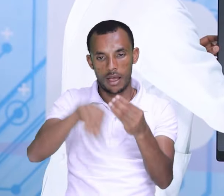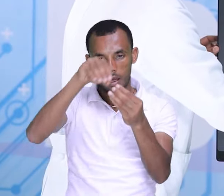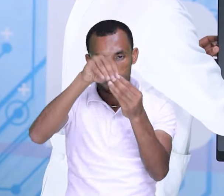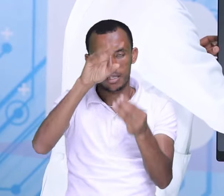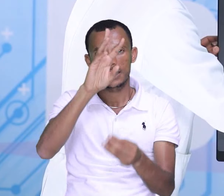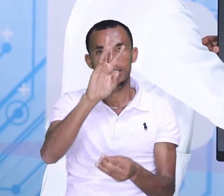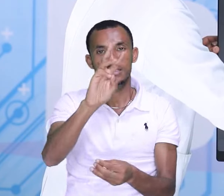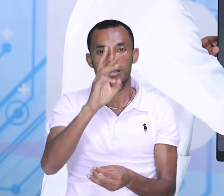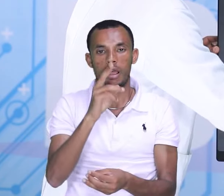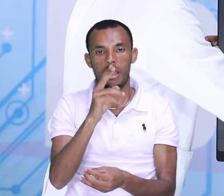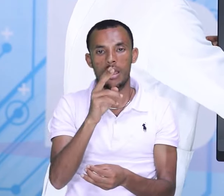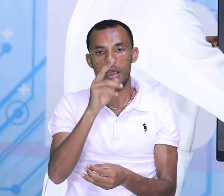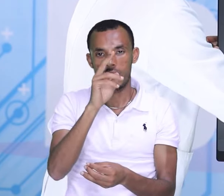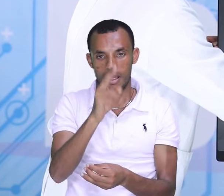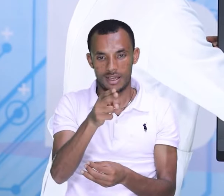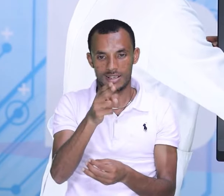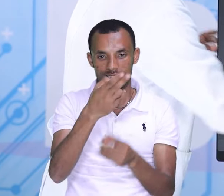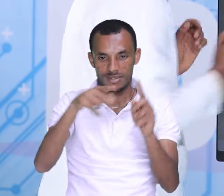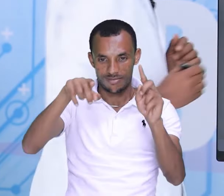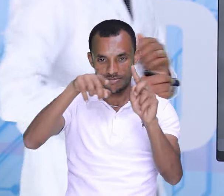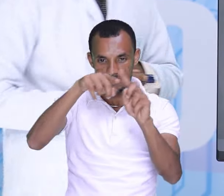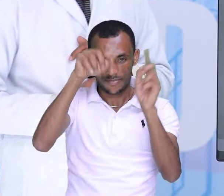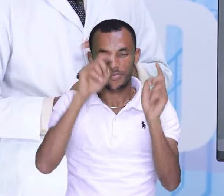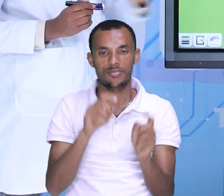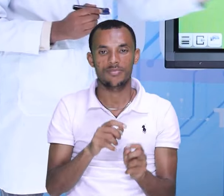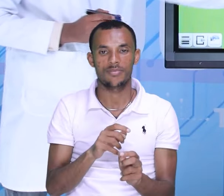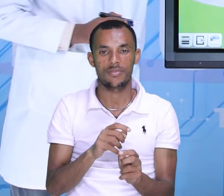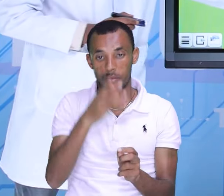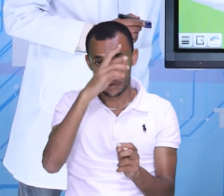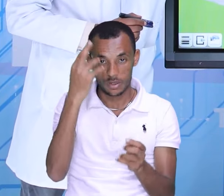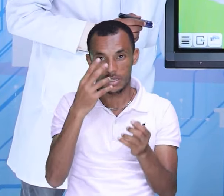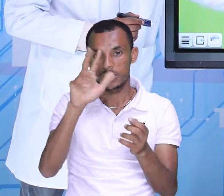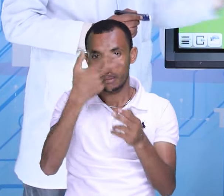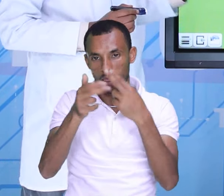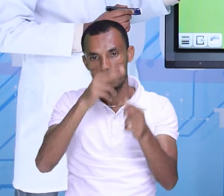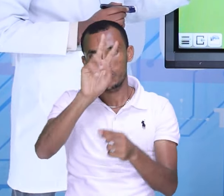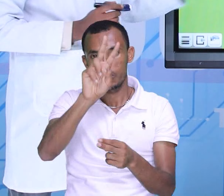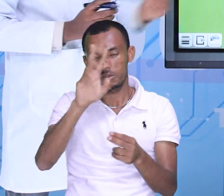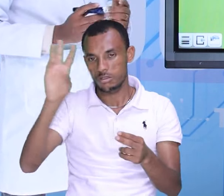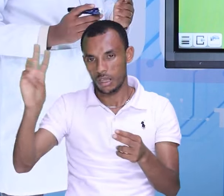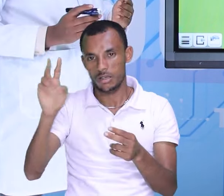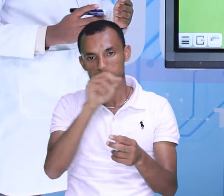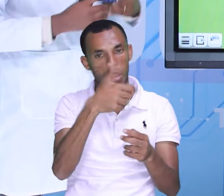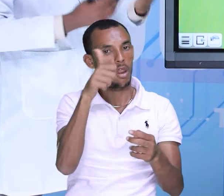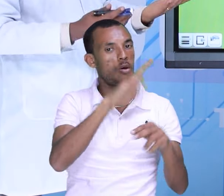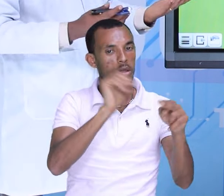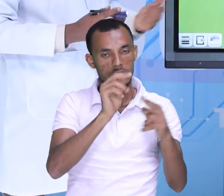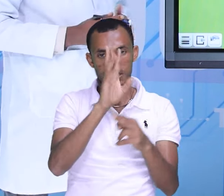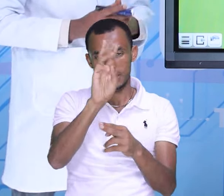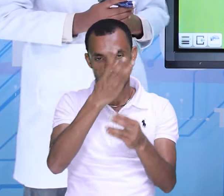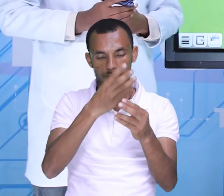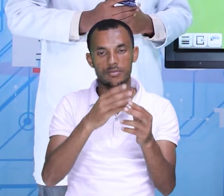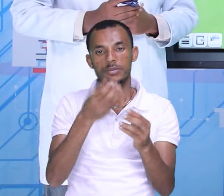of 6H plus. 6H plus, because 3 times 2, 6, 6H plus.